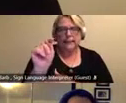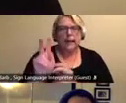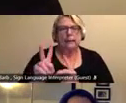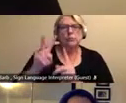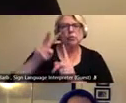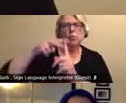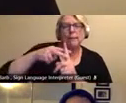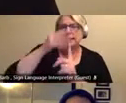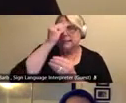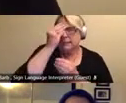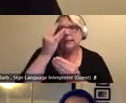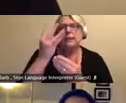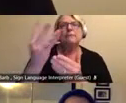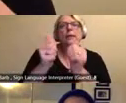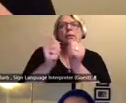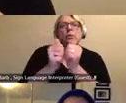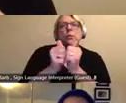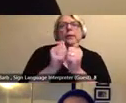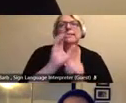the captioning and